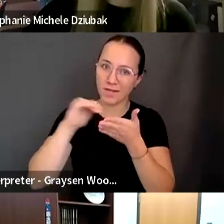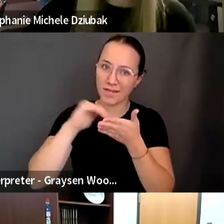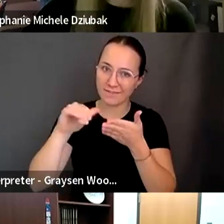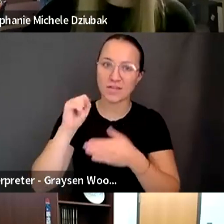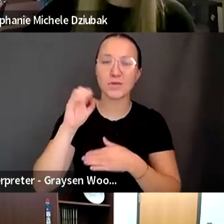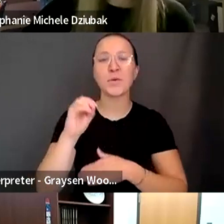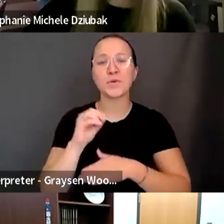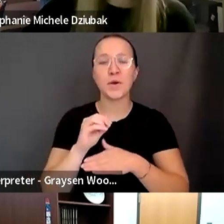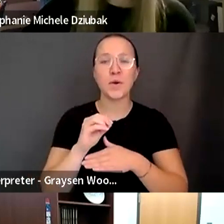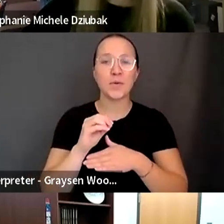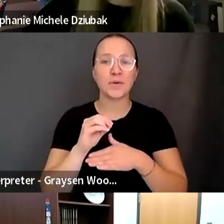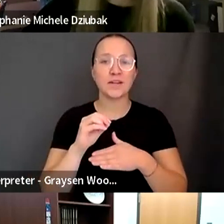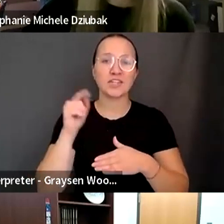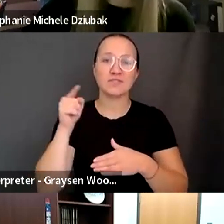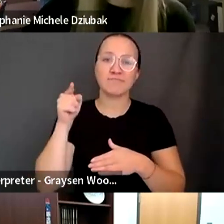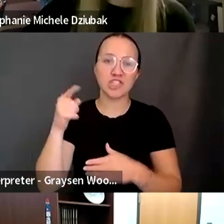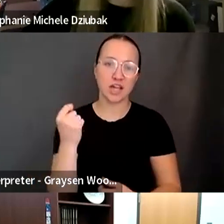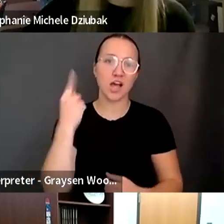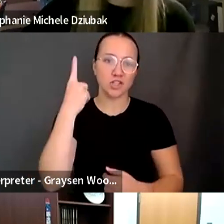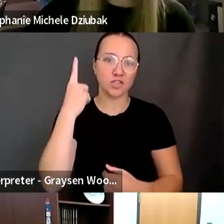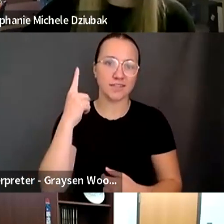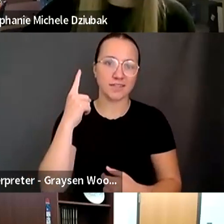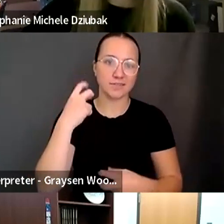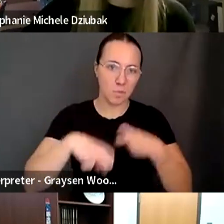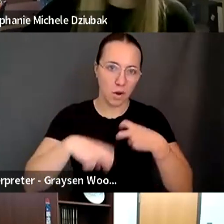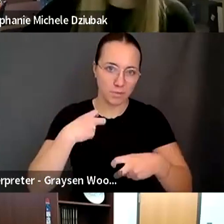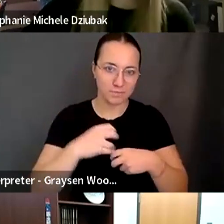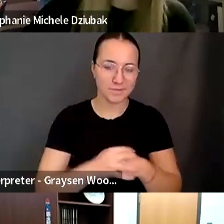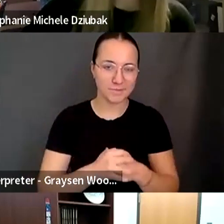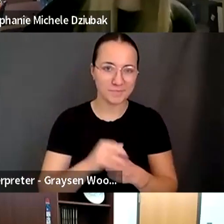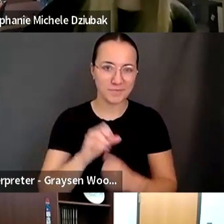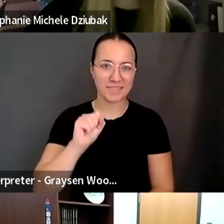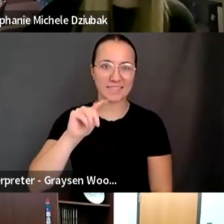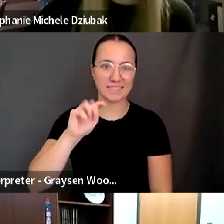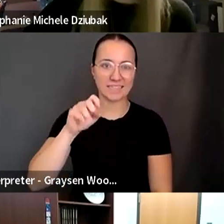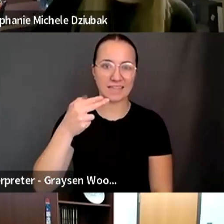right. She understands. And so does Stephanie.